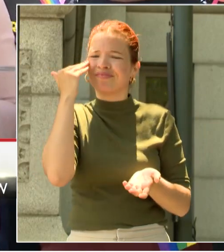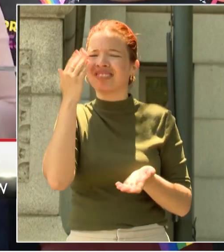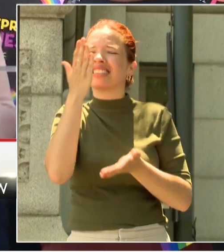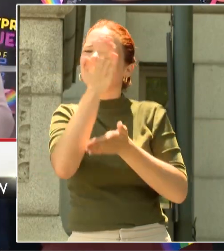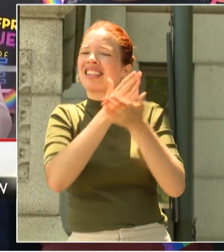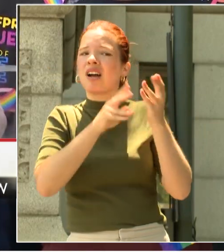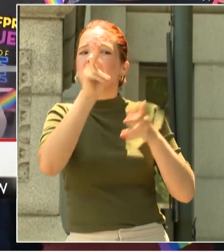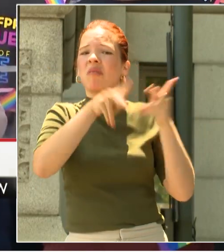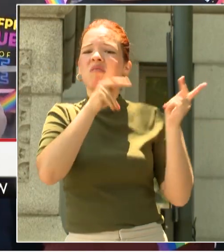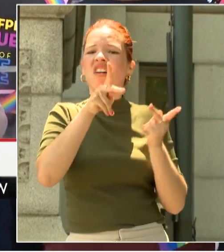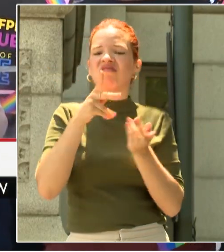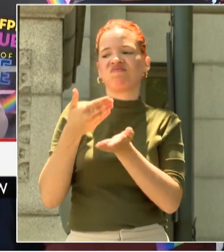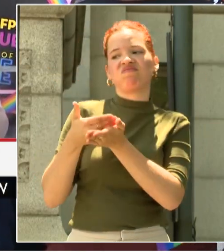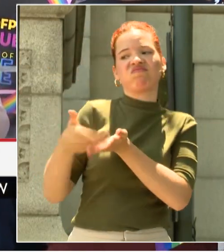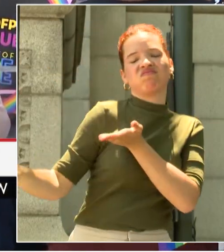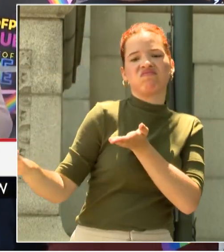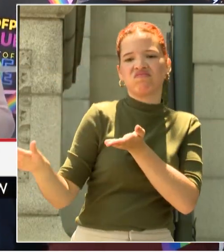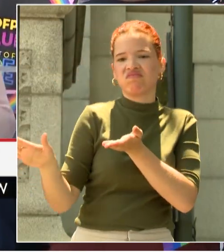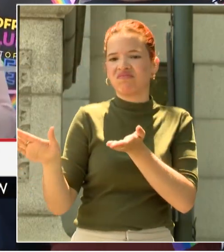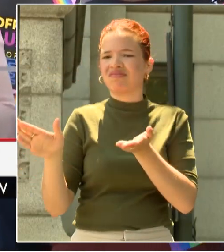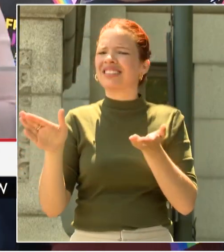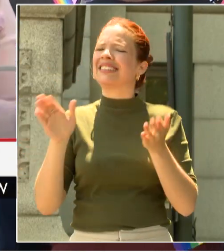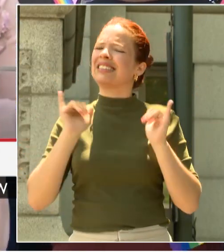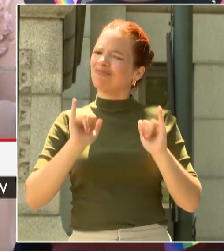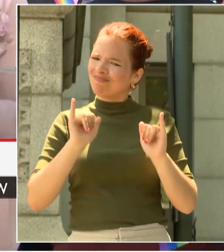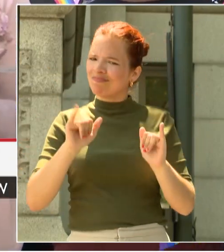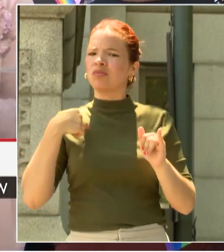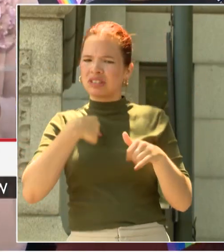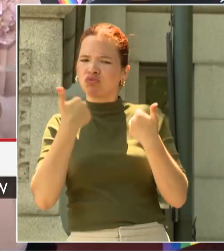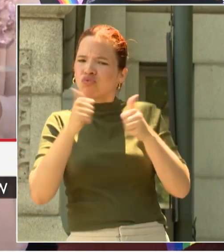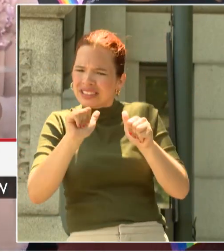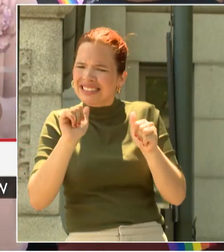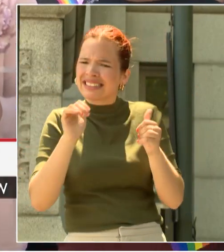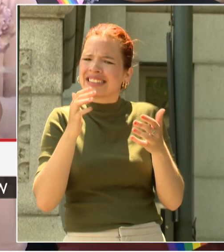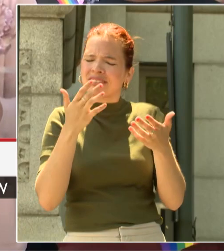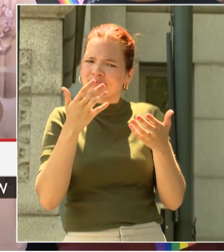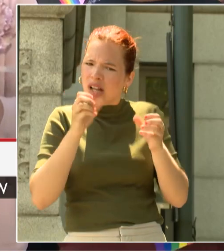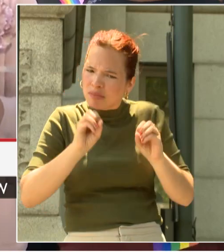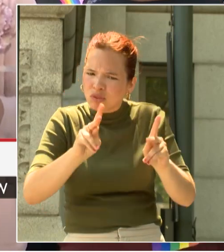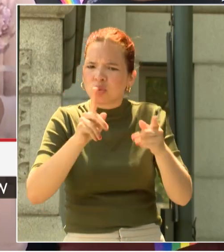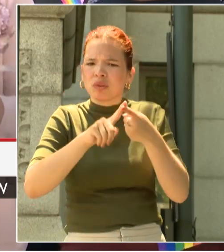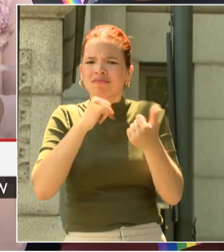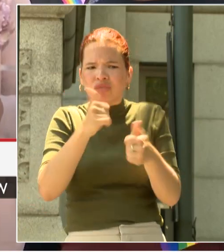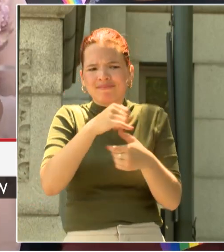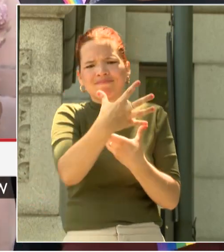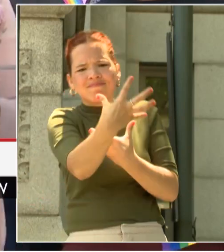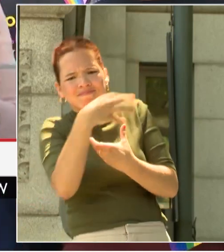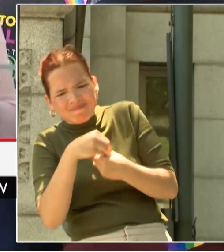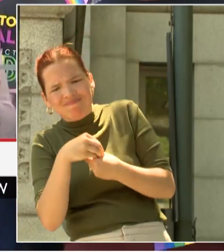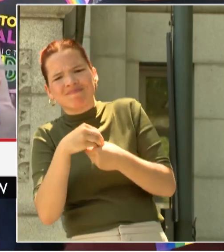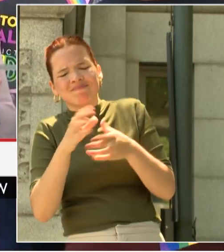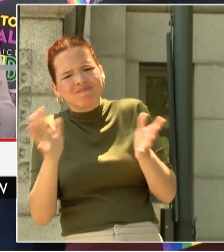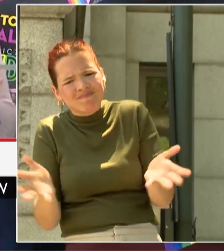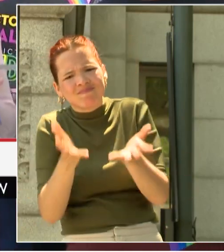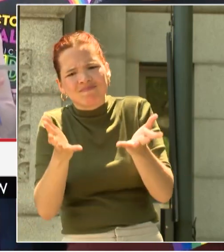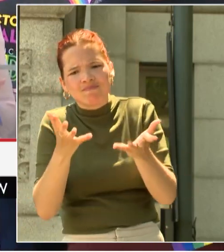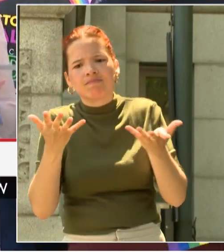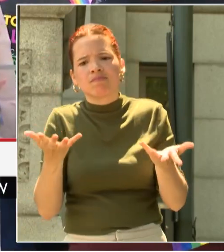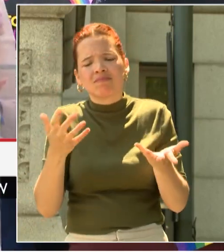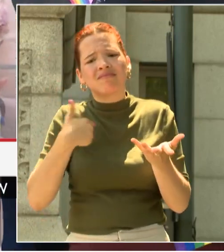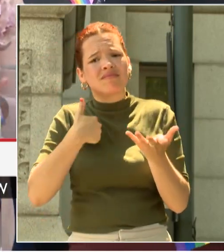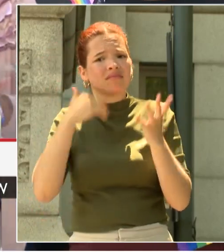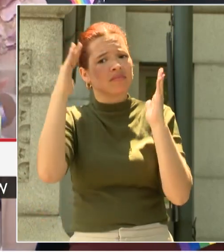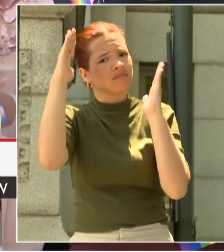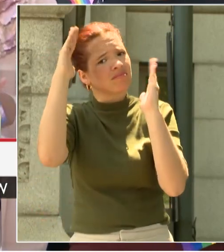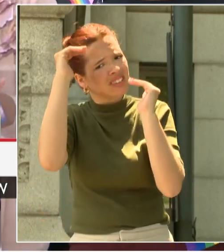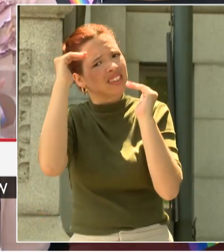to work for more job opportunities and more inclusivity. We also have to raise our expectations about